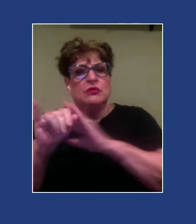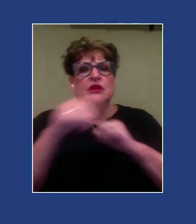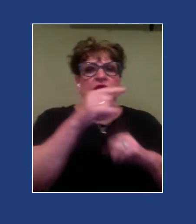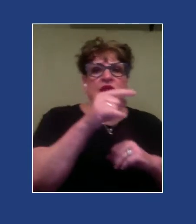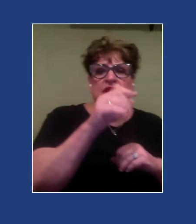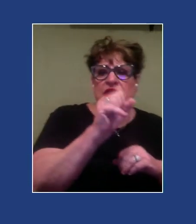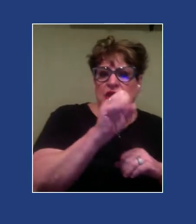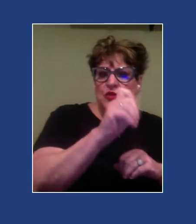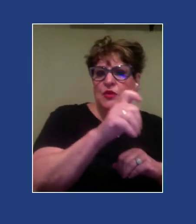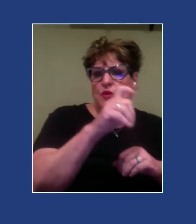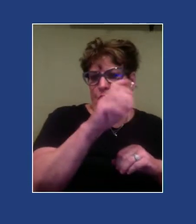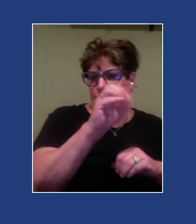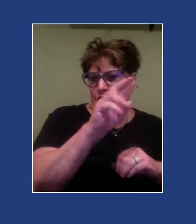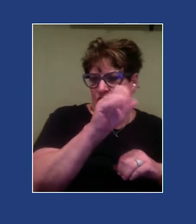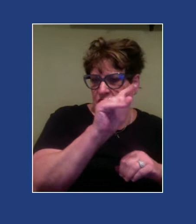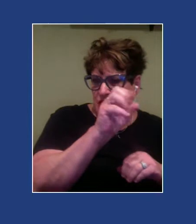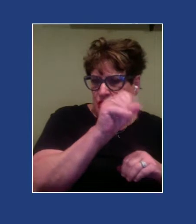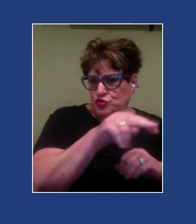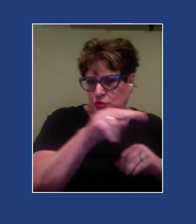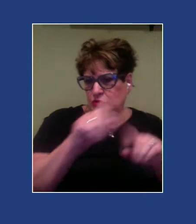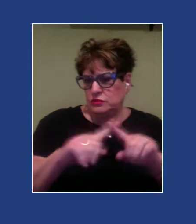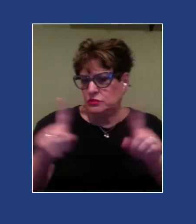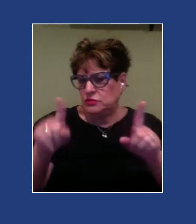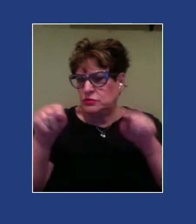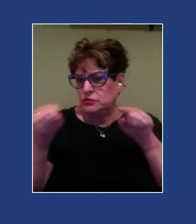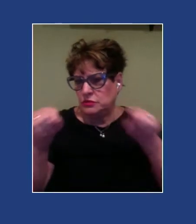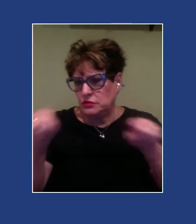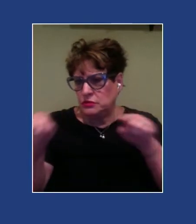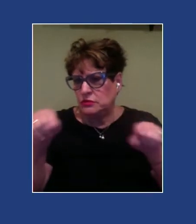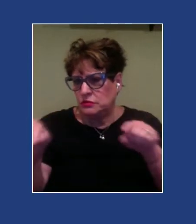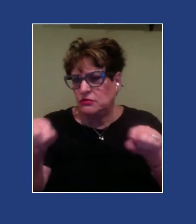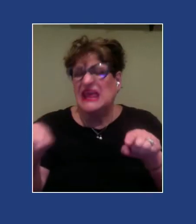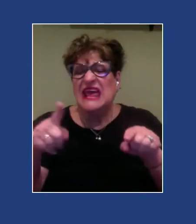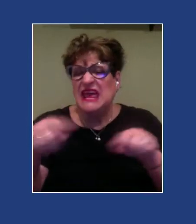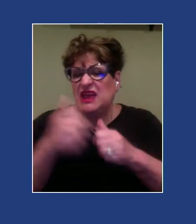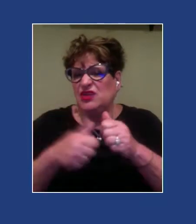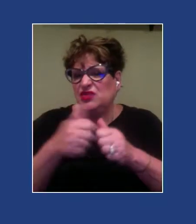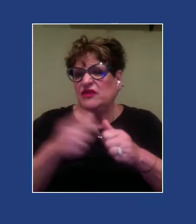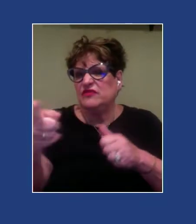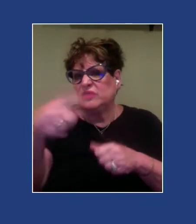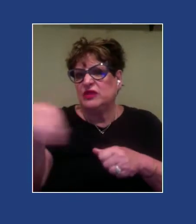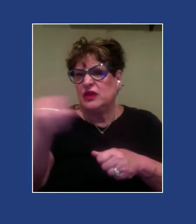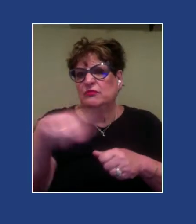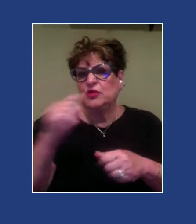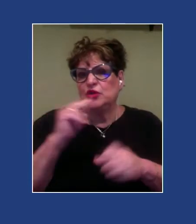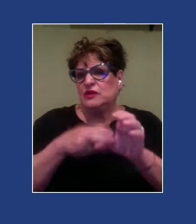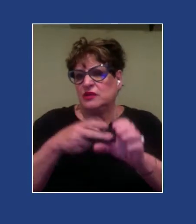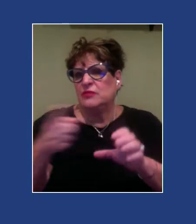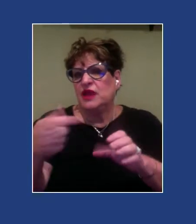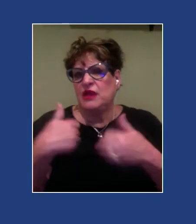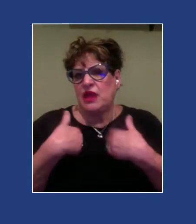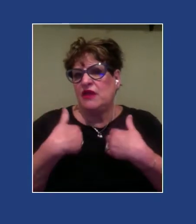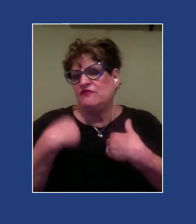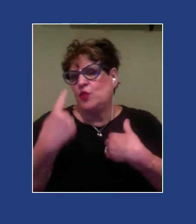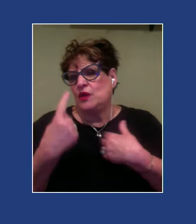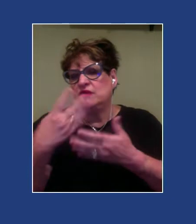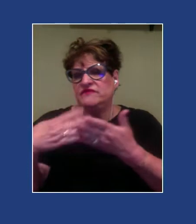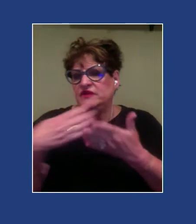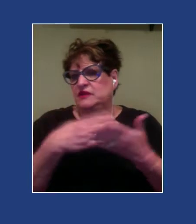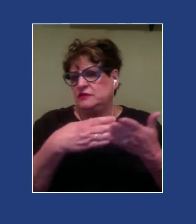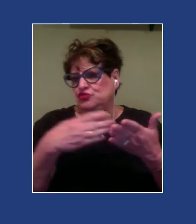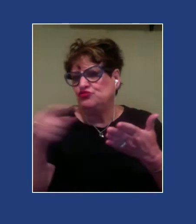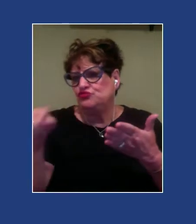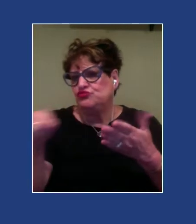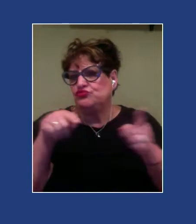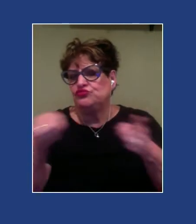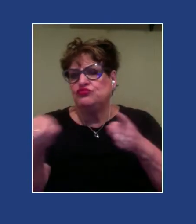experiences. Everyone has both a sexual orientation and a gender identity. Each of us participating today in this session have one of each. Sexual orientation